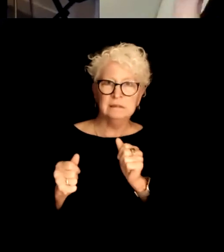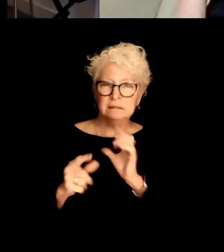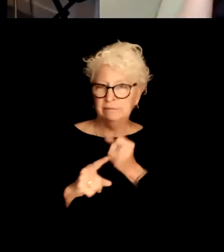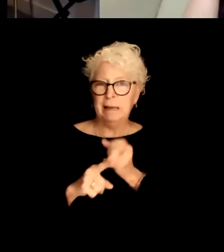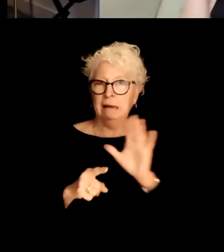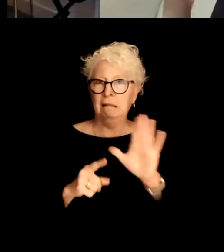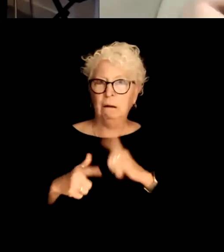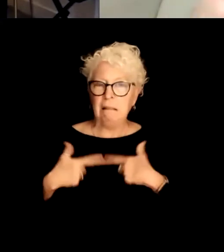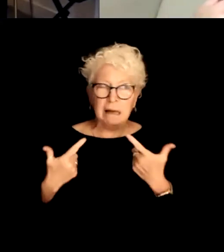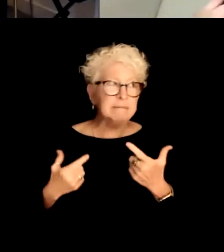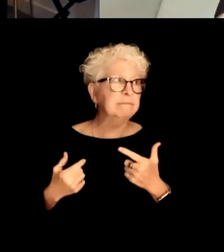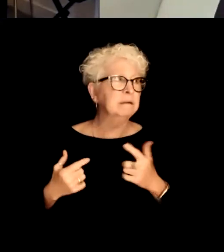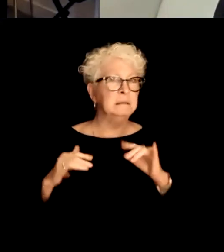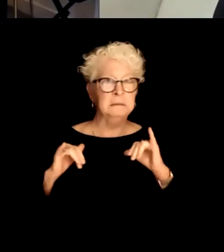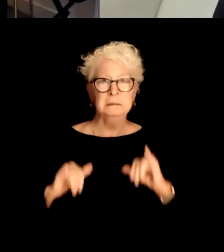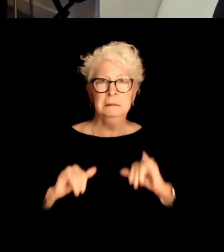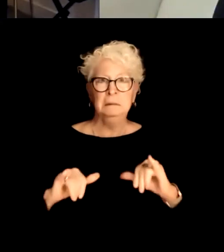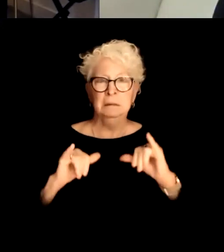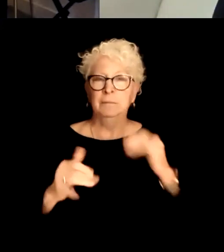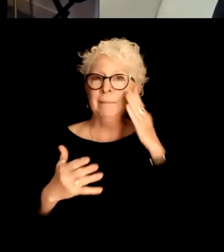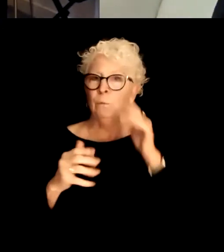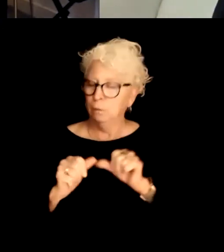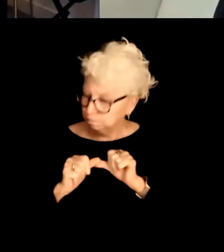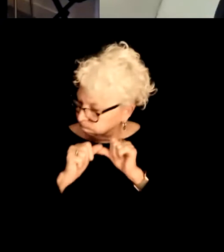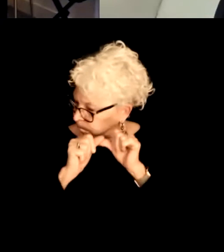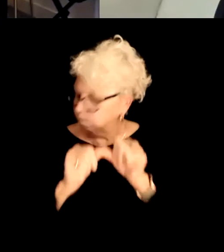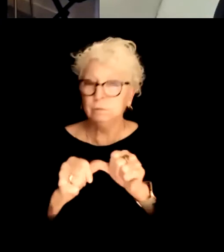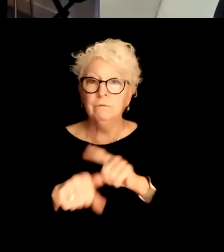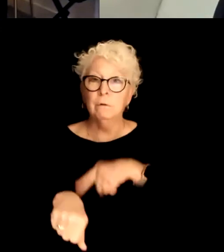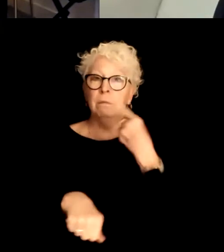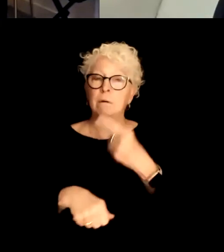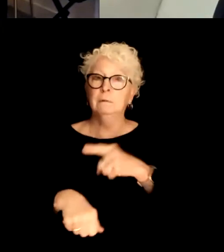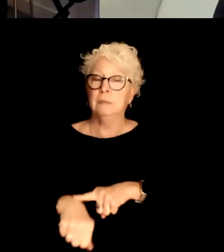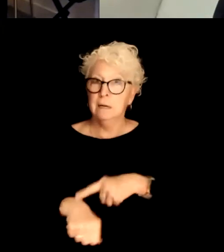ever. Folks who are at the beginning of diagnosis. I